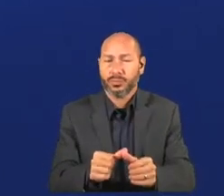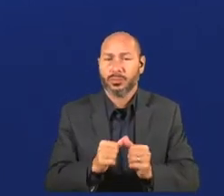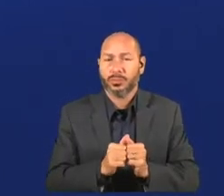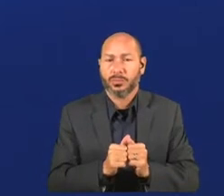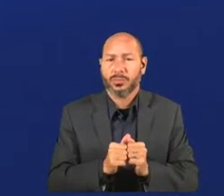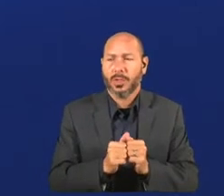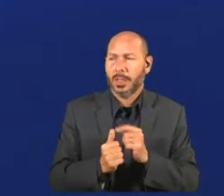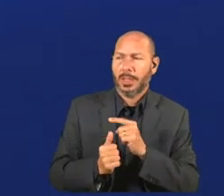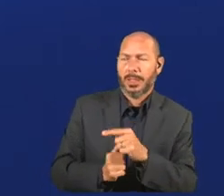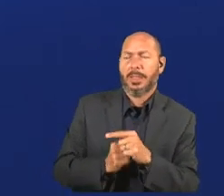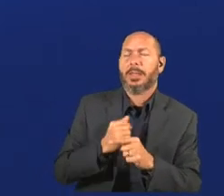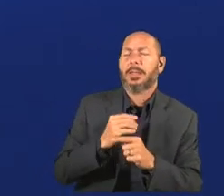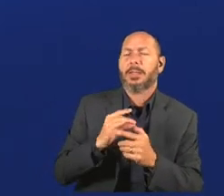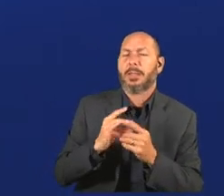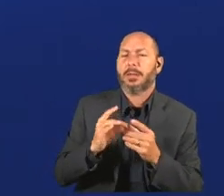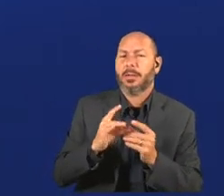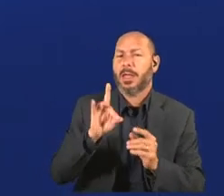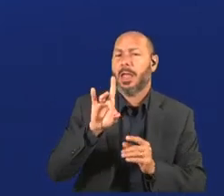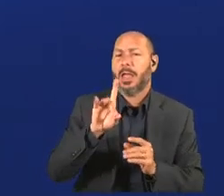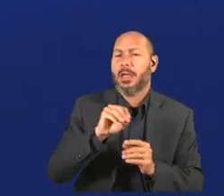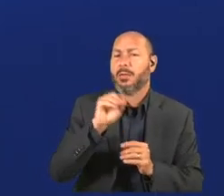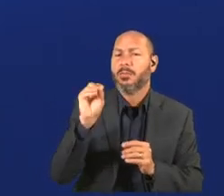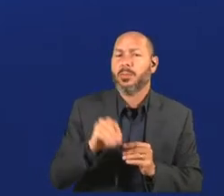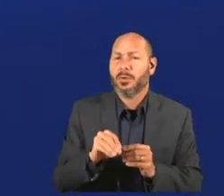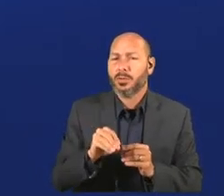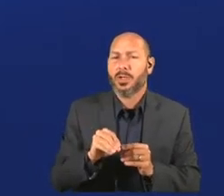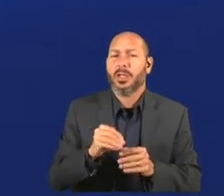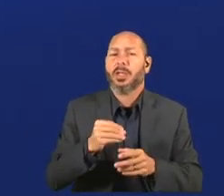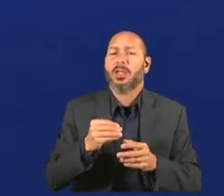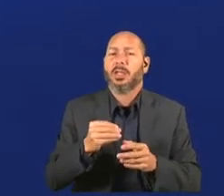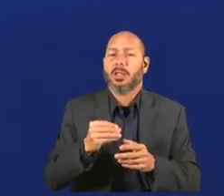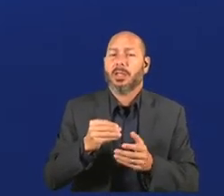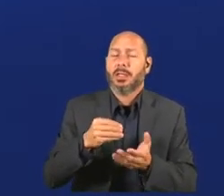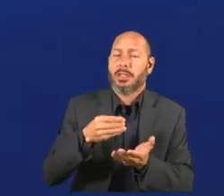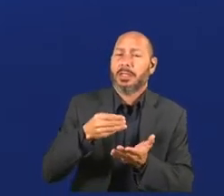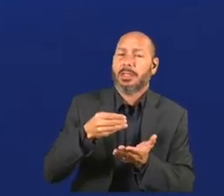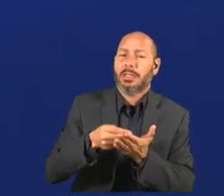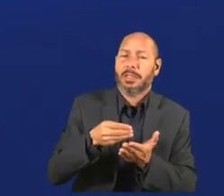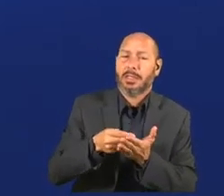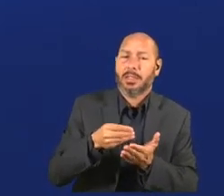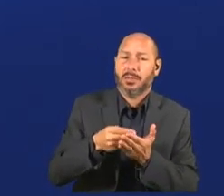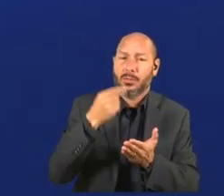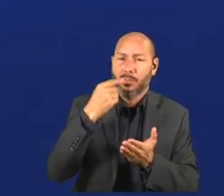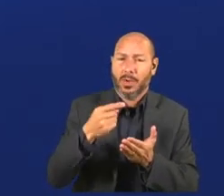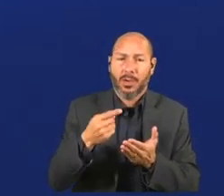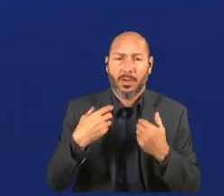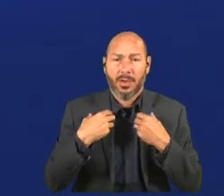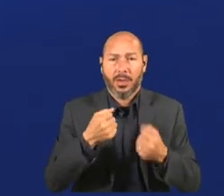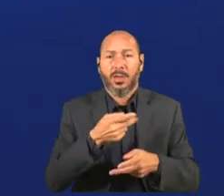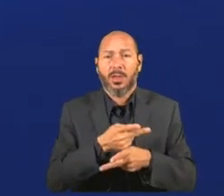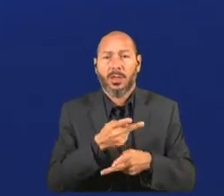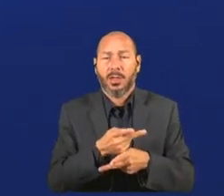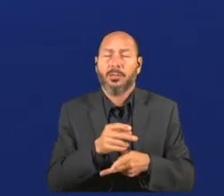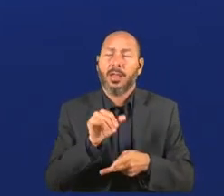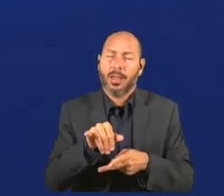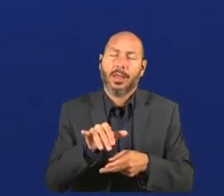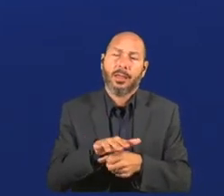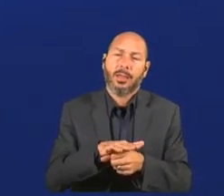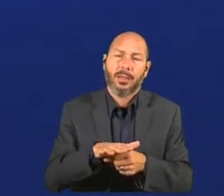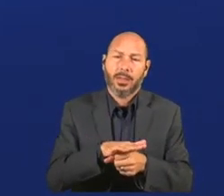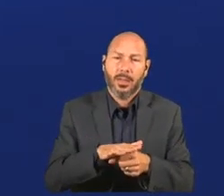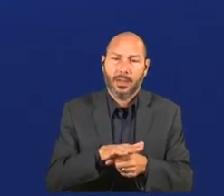of spending in healthcare is around chronic diseases. So this is a big area of opportunity,